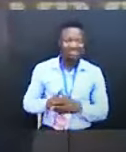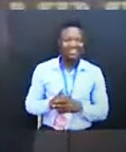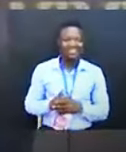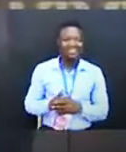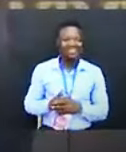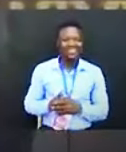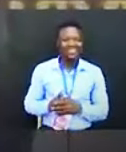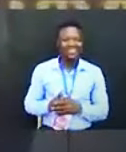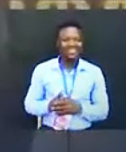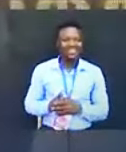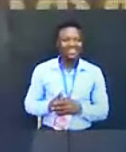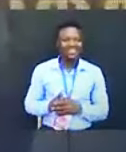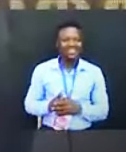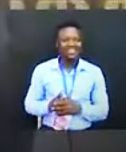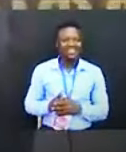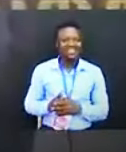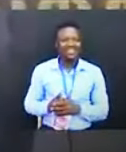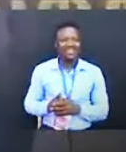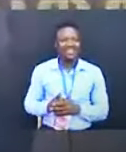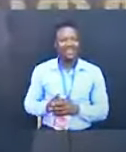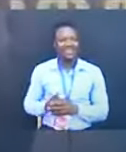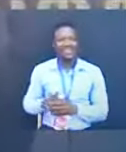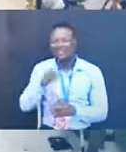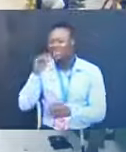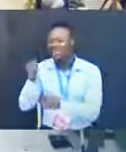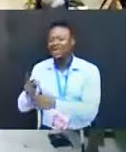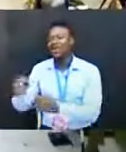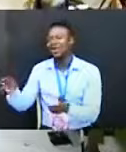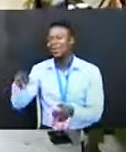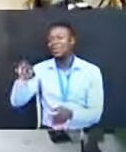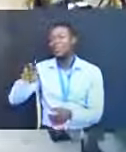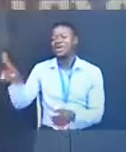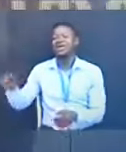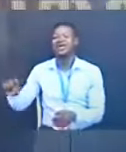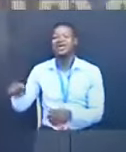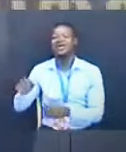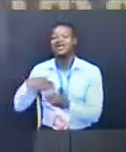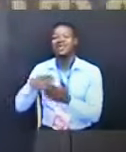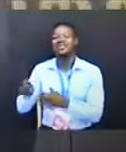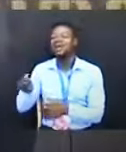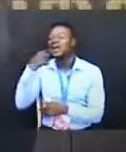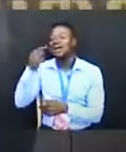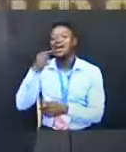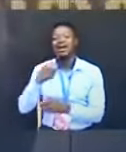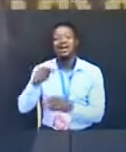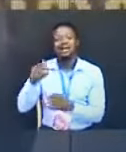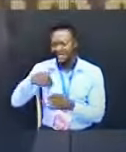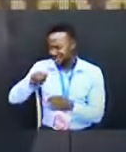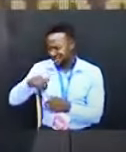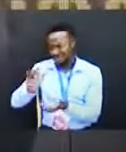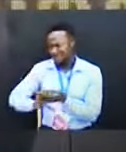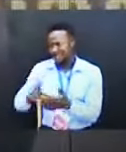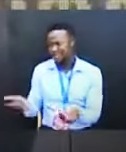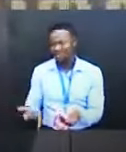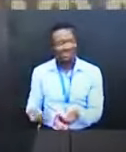I couldn't say, I said, wait, para. Whether it is para or tagament, it is medicine.